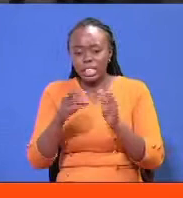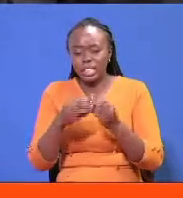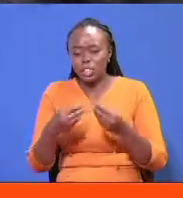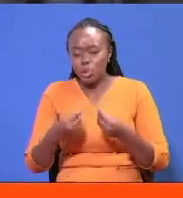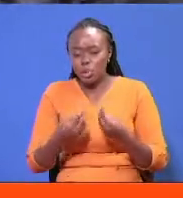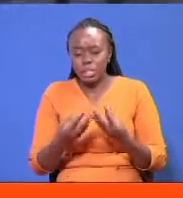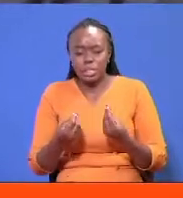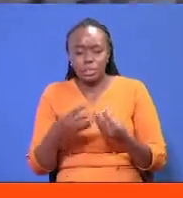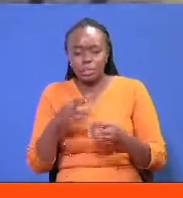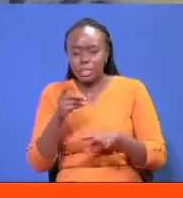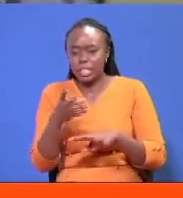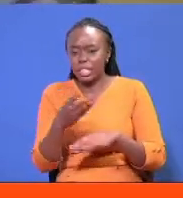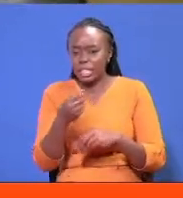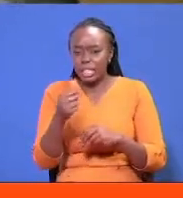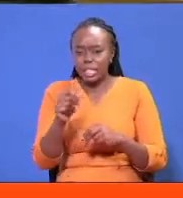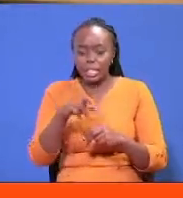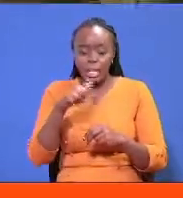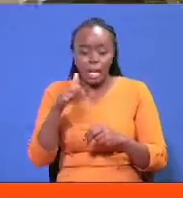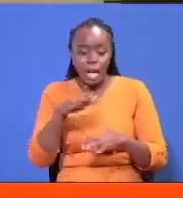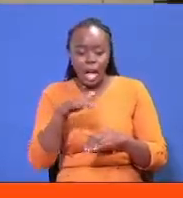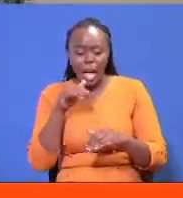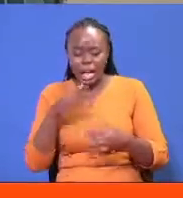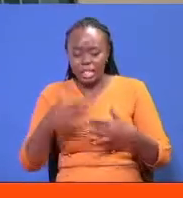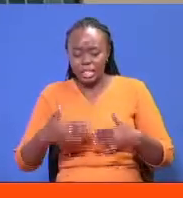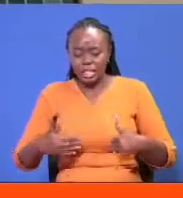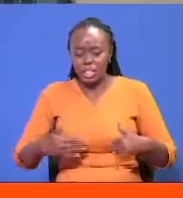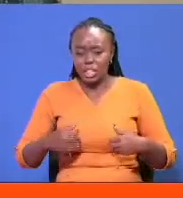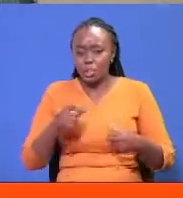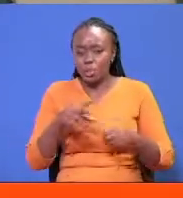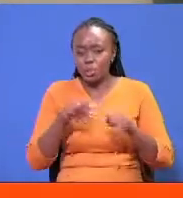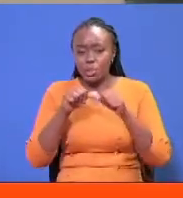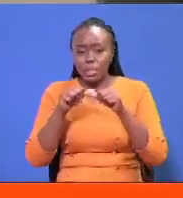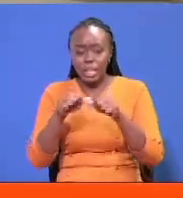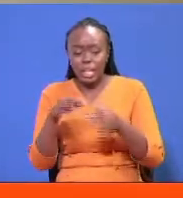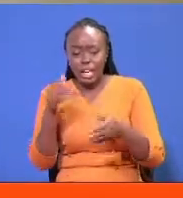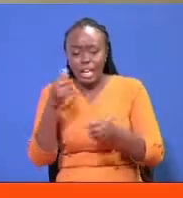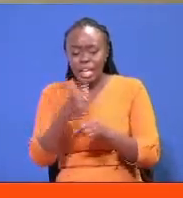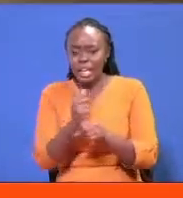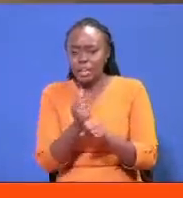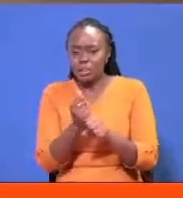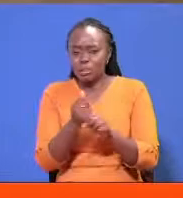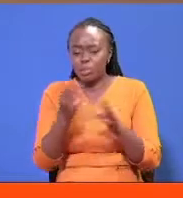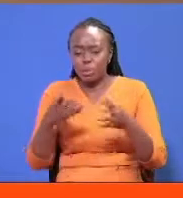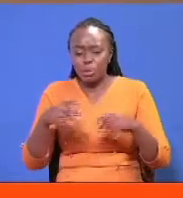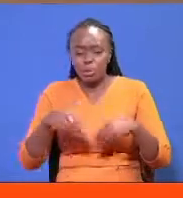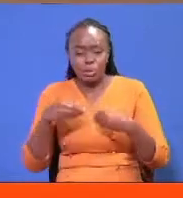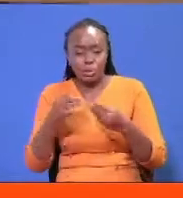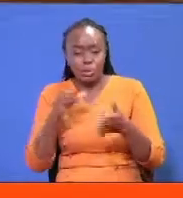convenient, thereby urging the youth to take up training and create employment out of it.